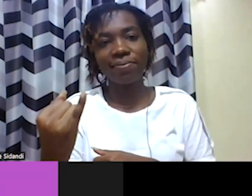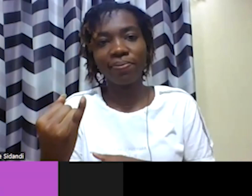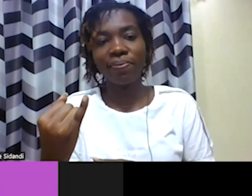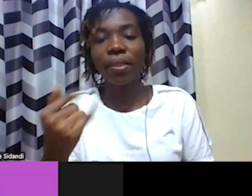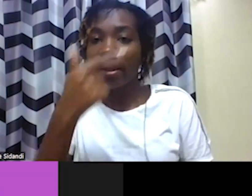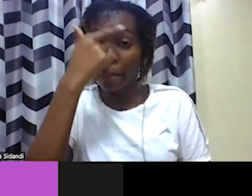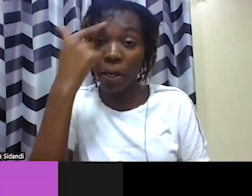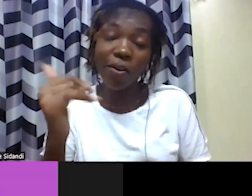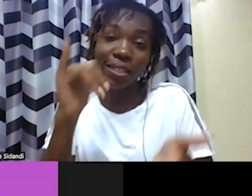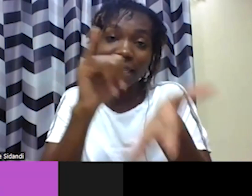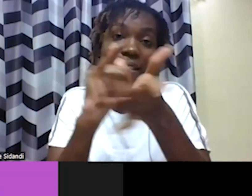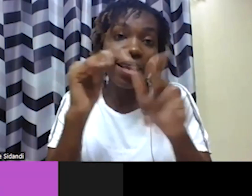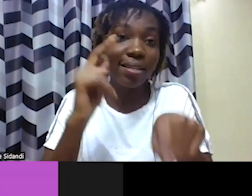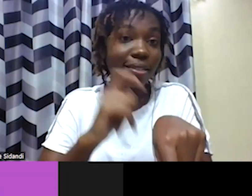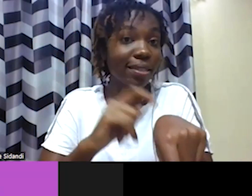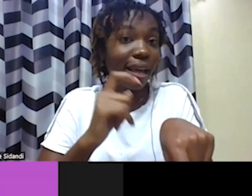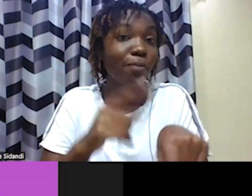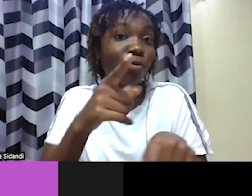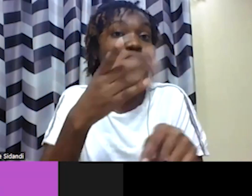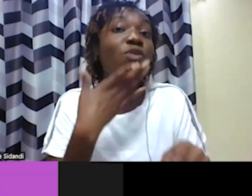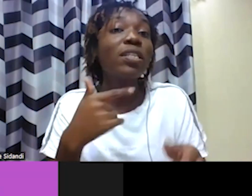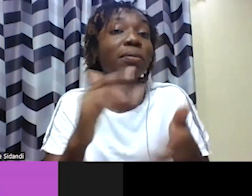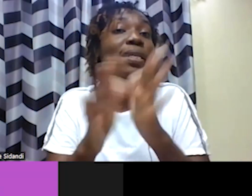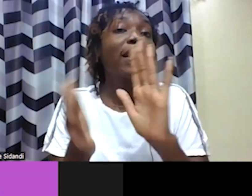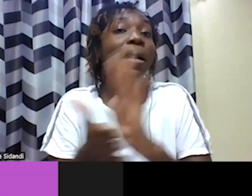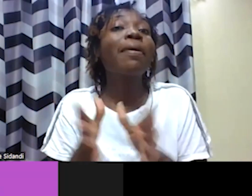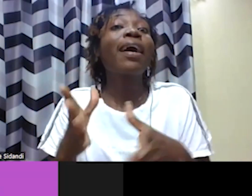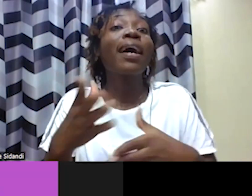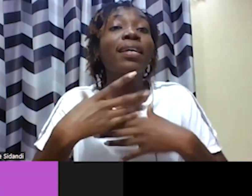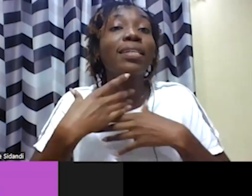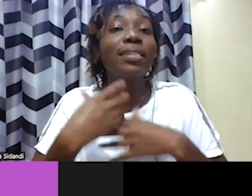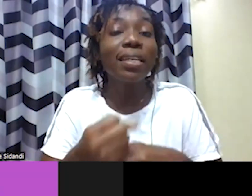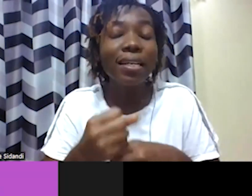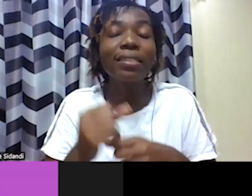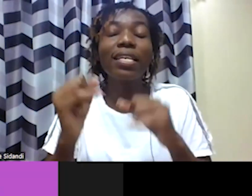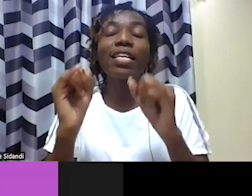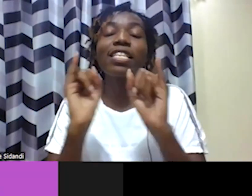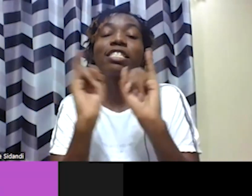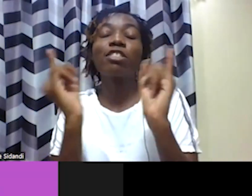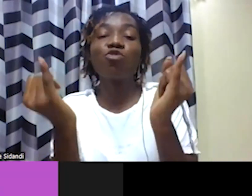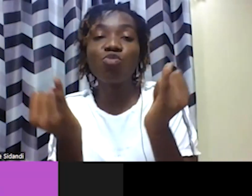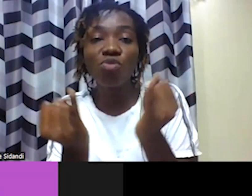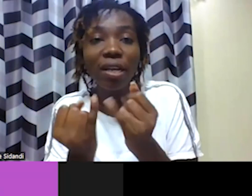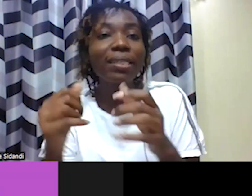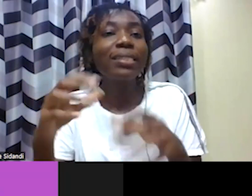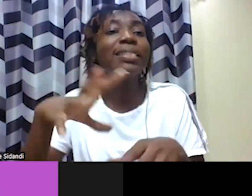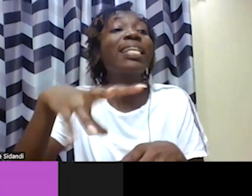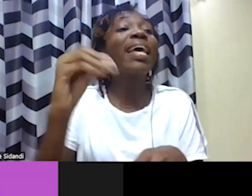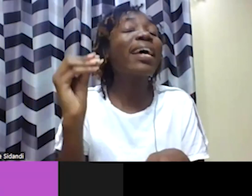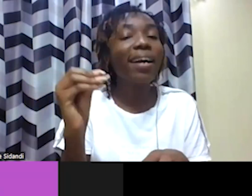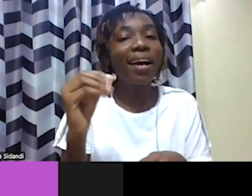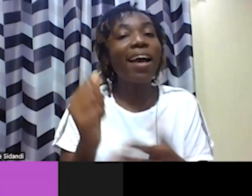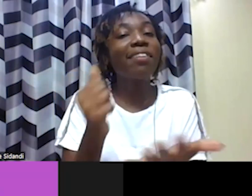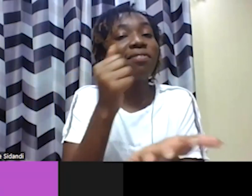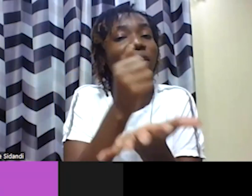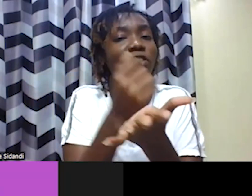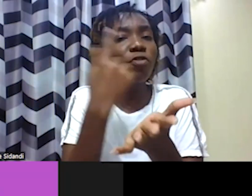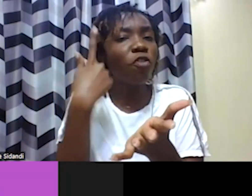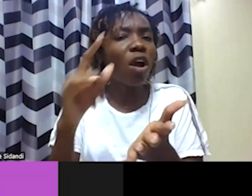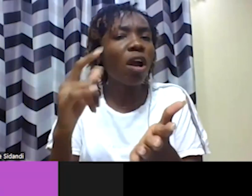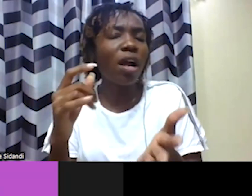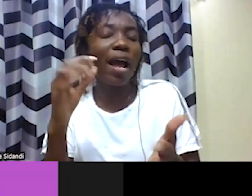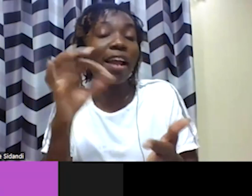Because at that particular time when you want to be courageous, our intuition takes advantage of us, telling